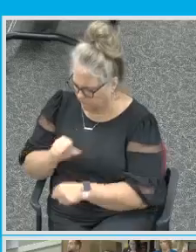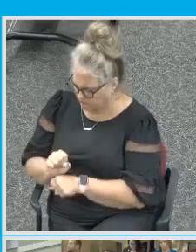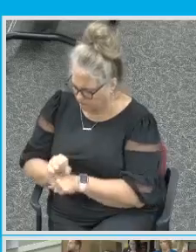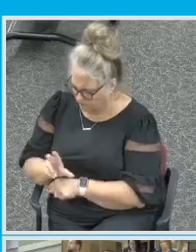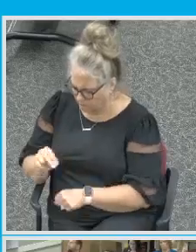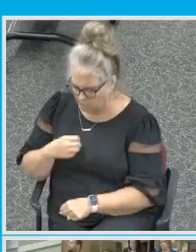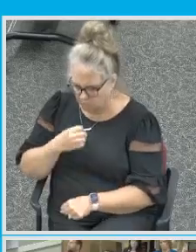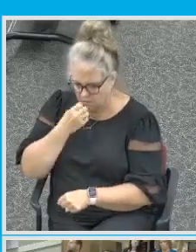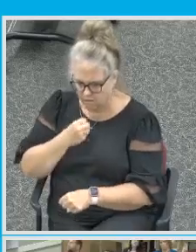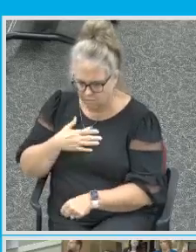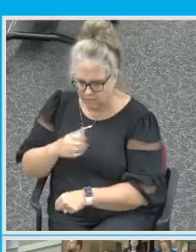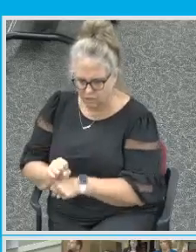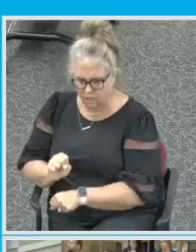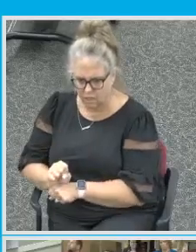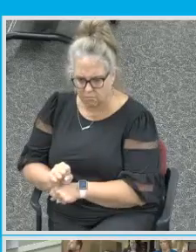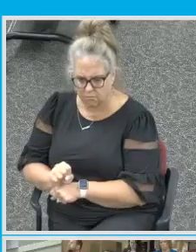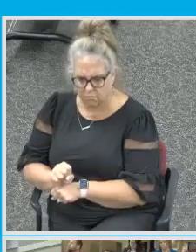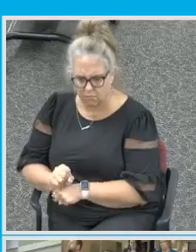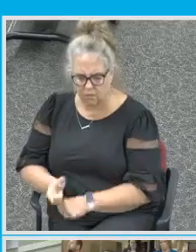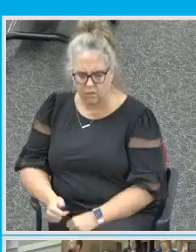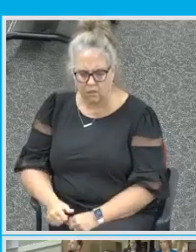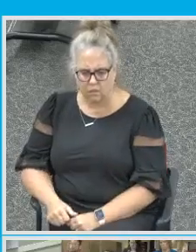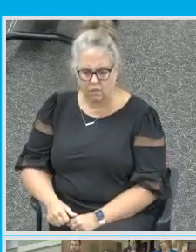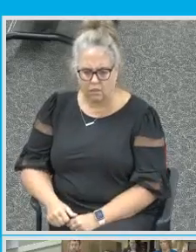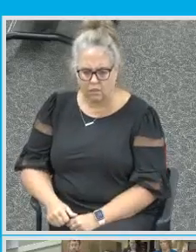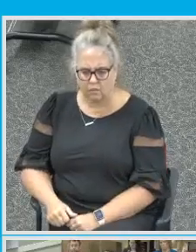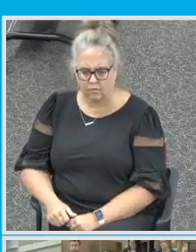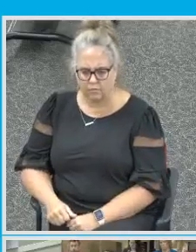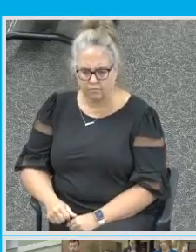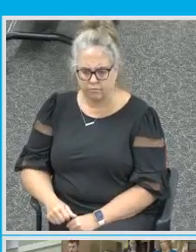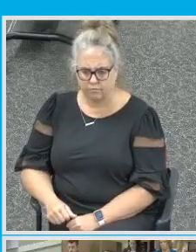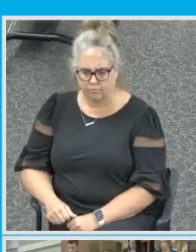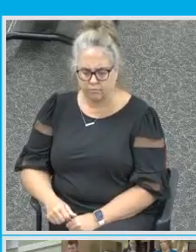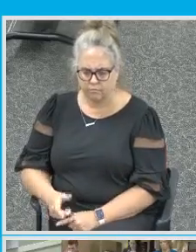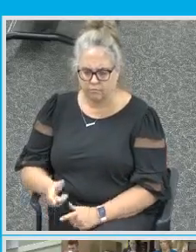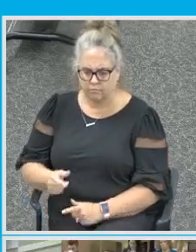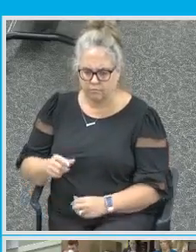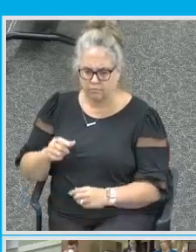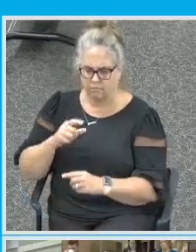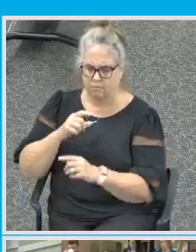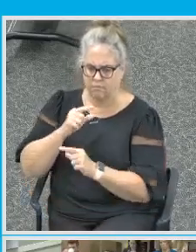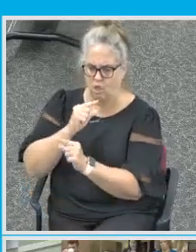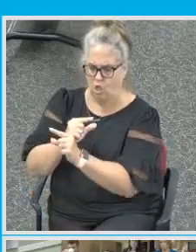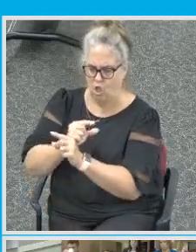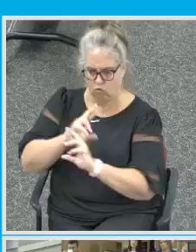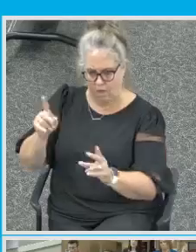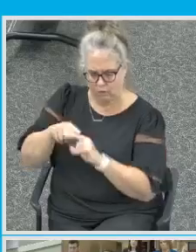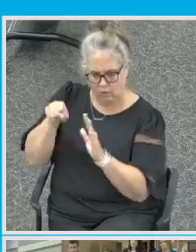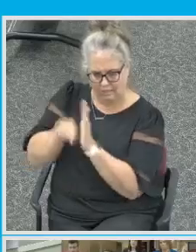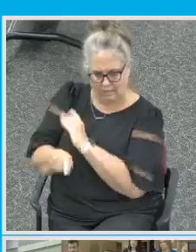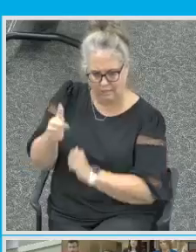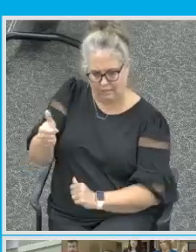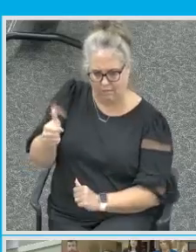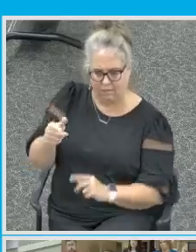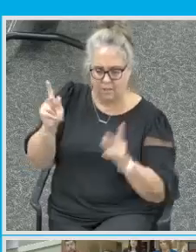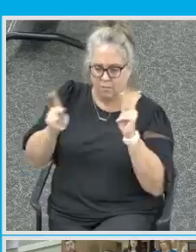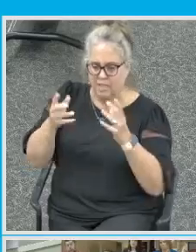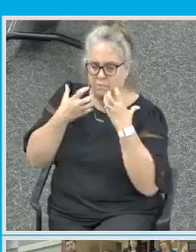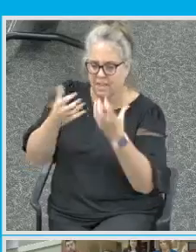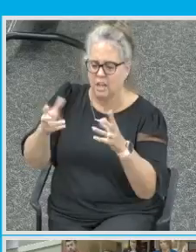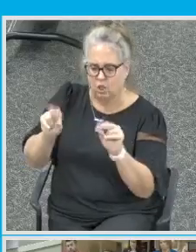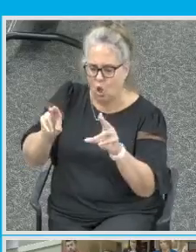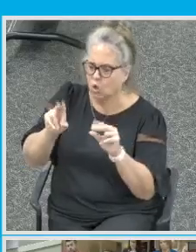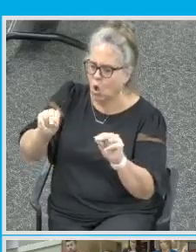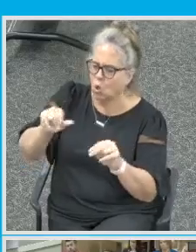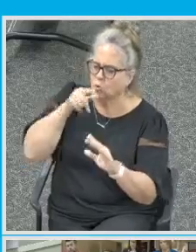kill himself. A guy by the name Paul shouted, "Don't kill yourself, we're all here." I hope this proclamation offers